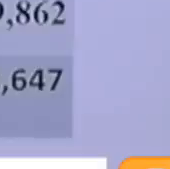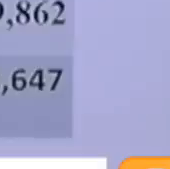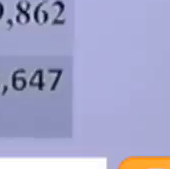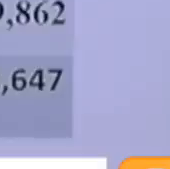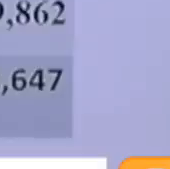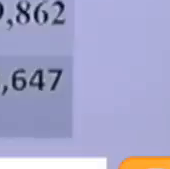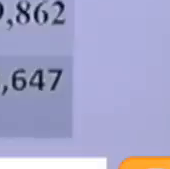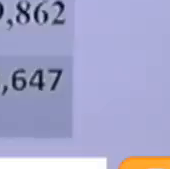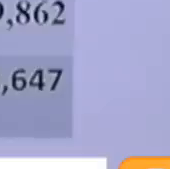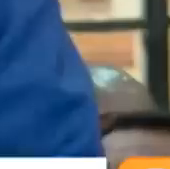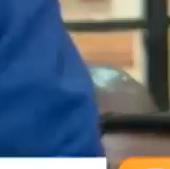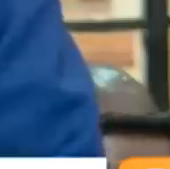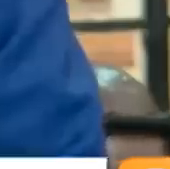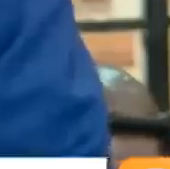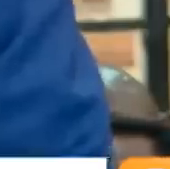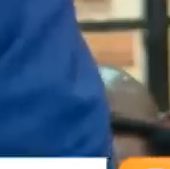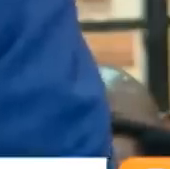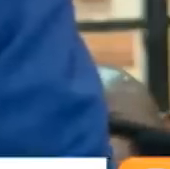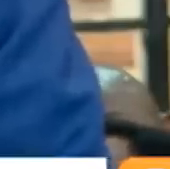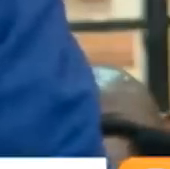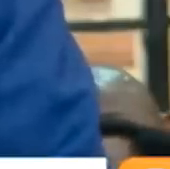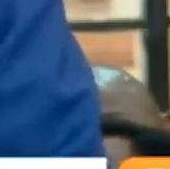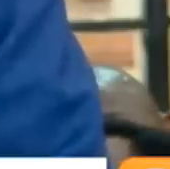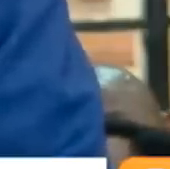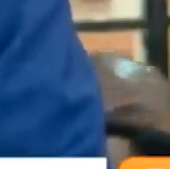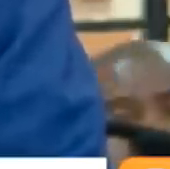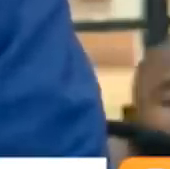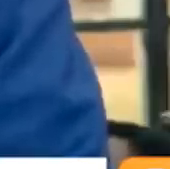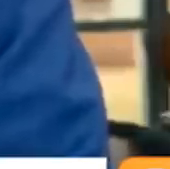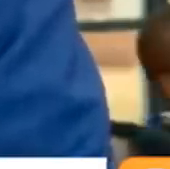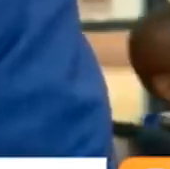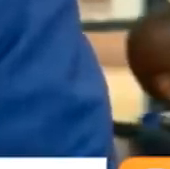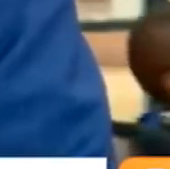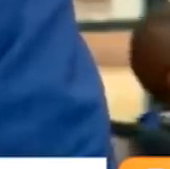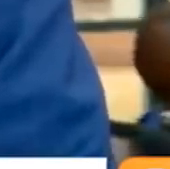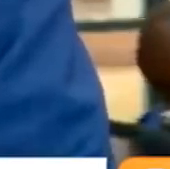elders where elections are taking place. Now, when you analyze that data, you find that